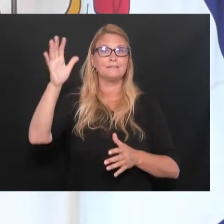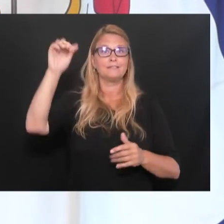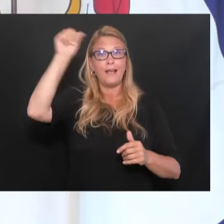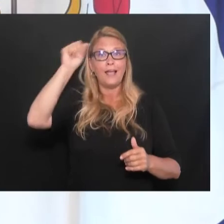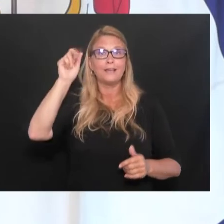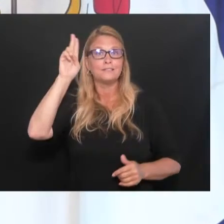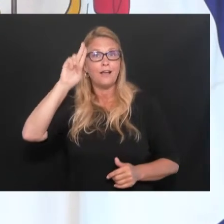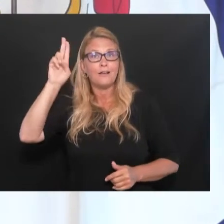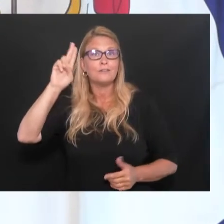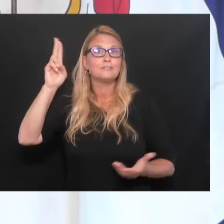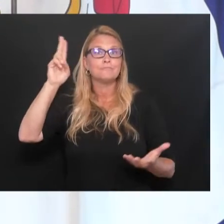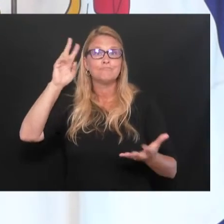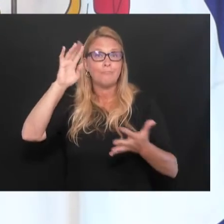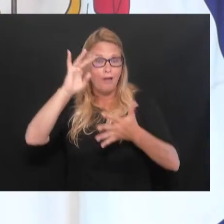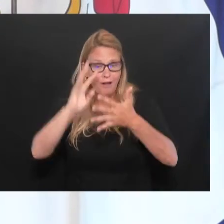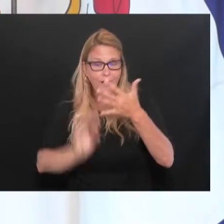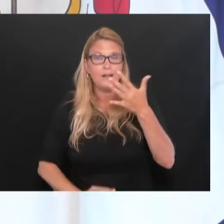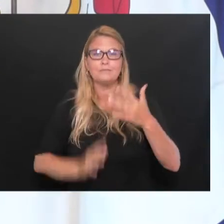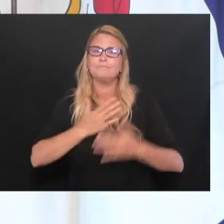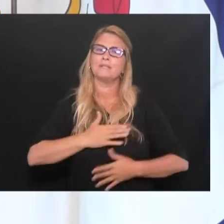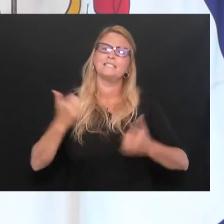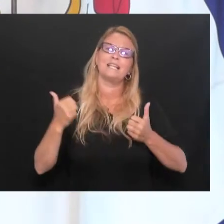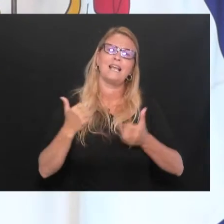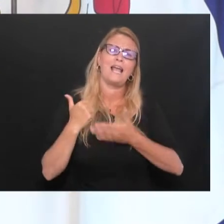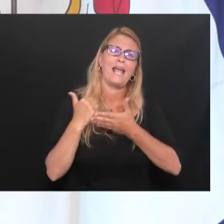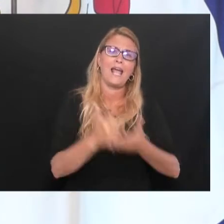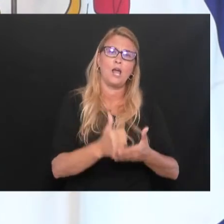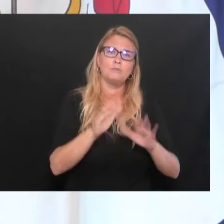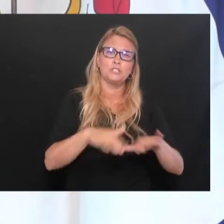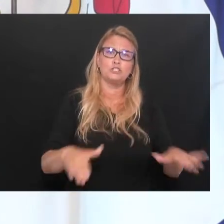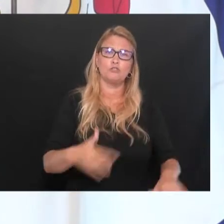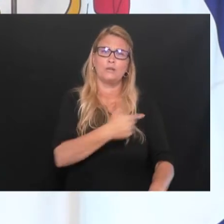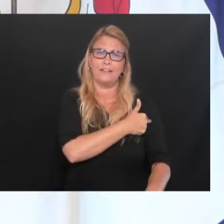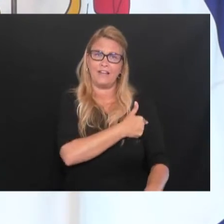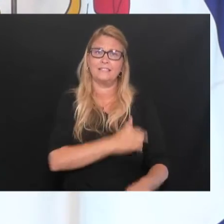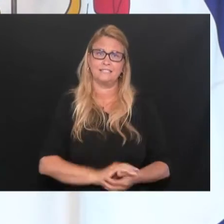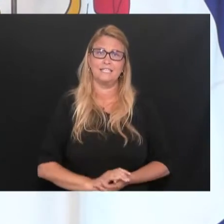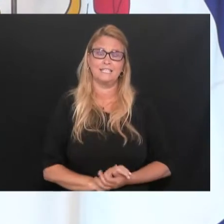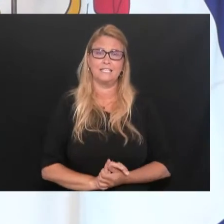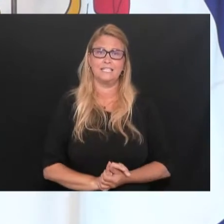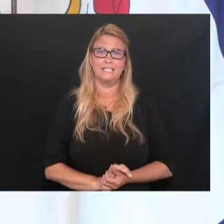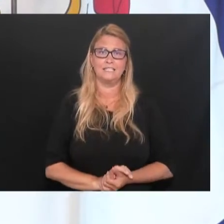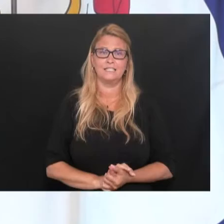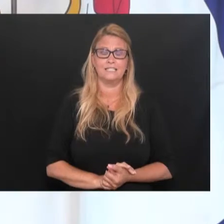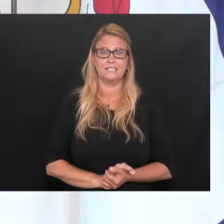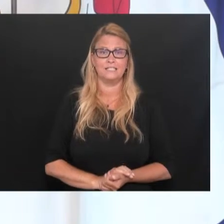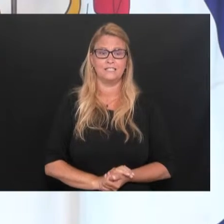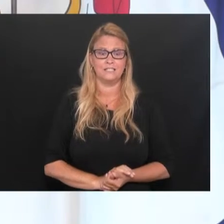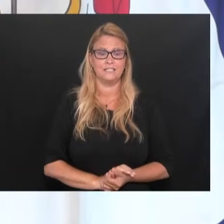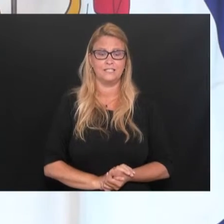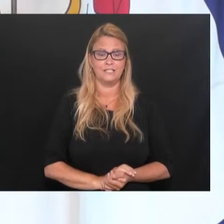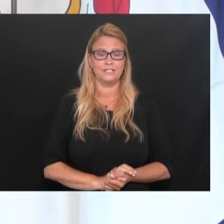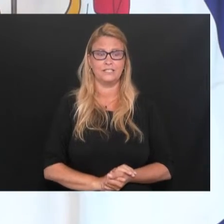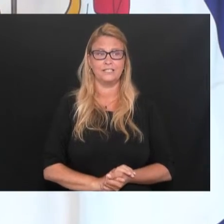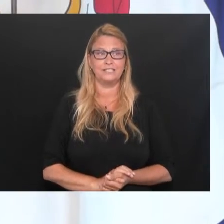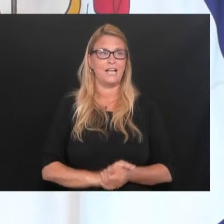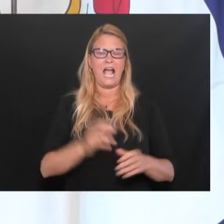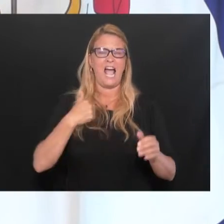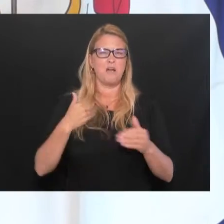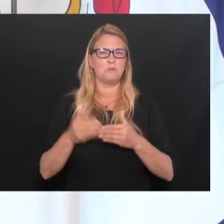may be, help us get those kids vaccinated. You know, I did want, well, never mind, I'll just keep